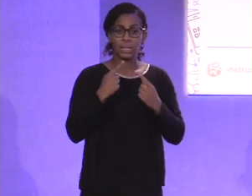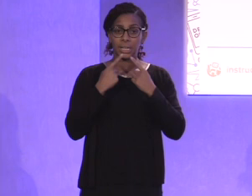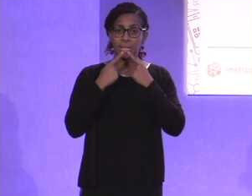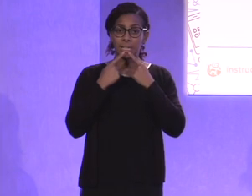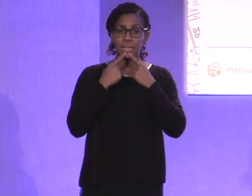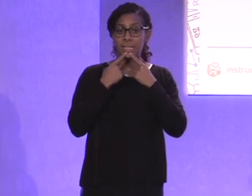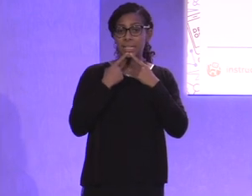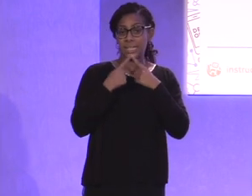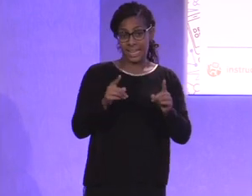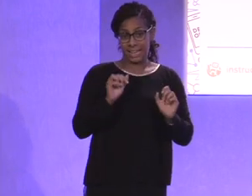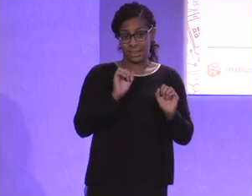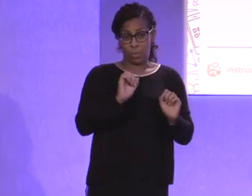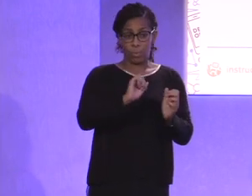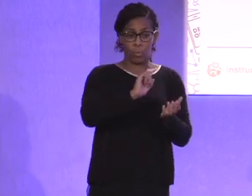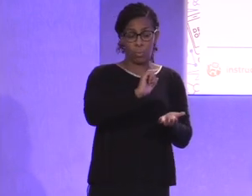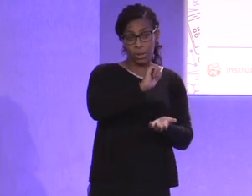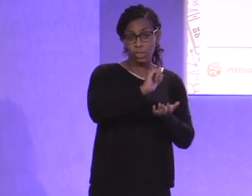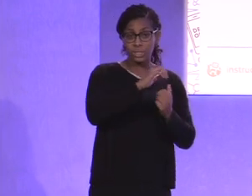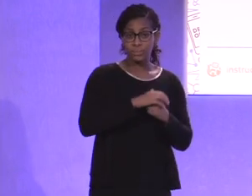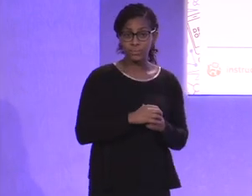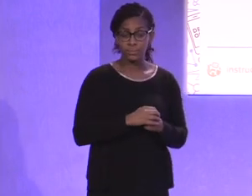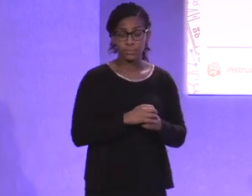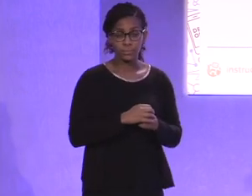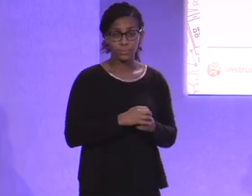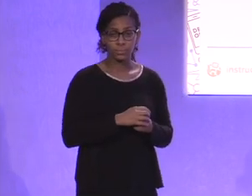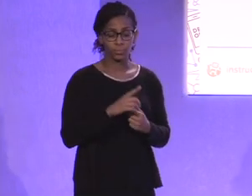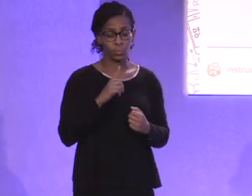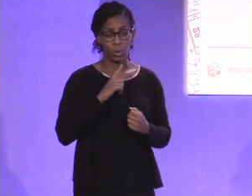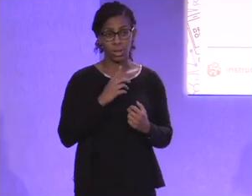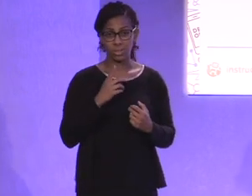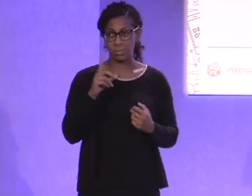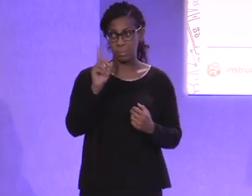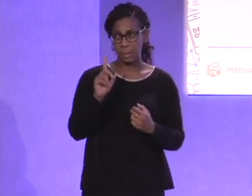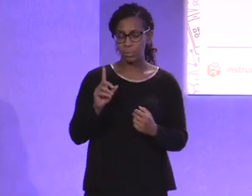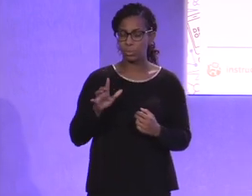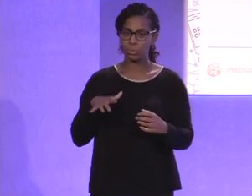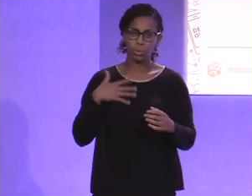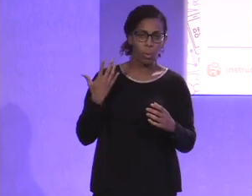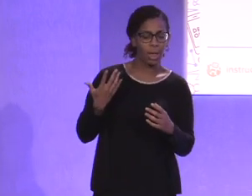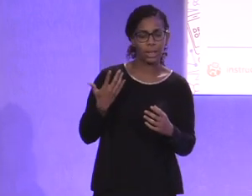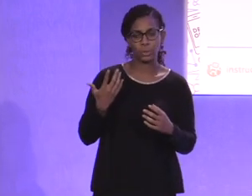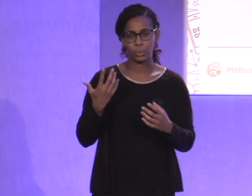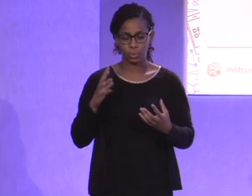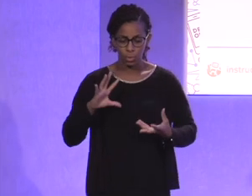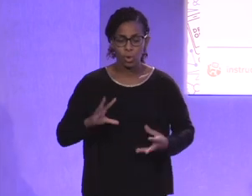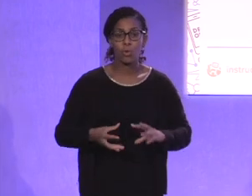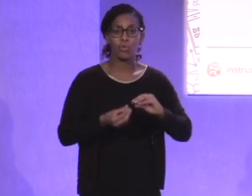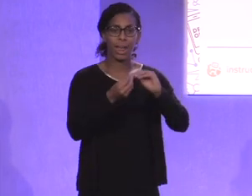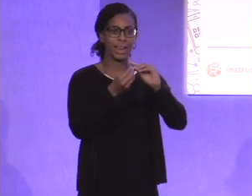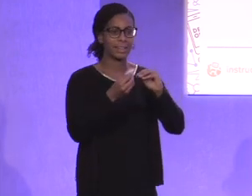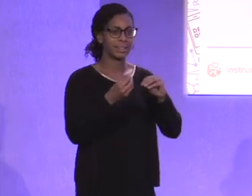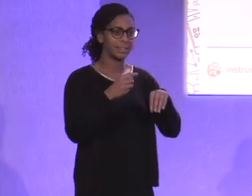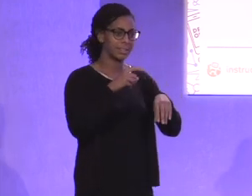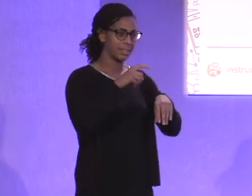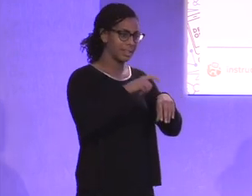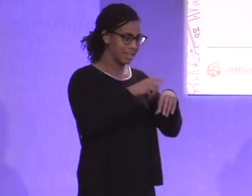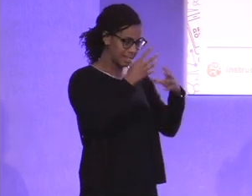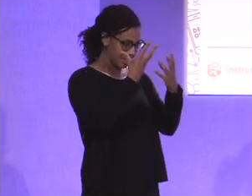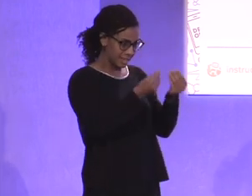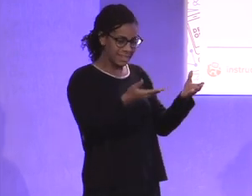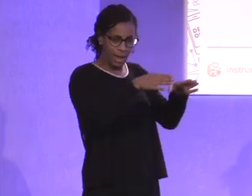that people don't like creating downtime deliberately. They don't like burning error budget.